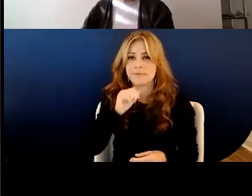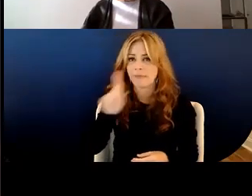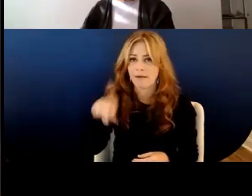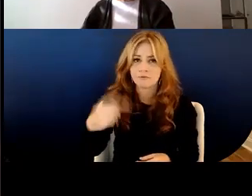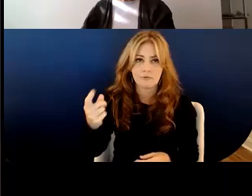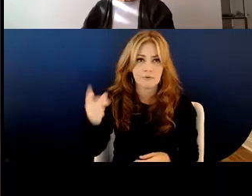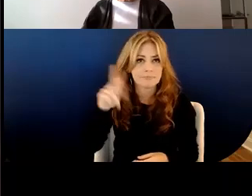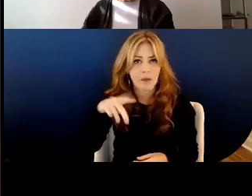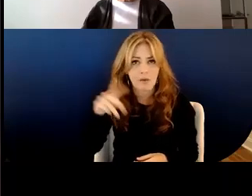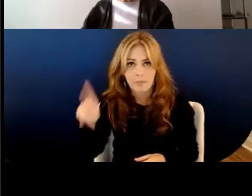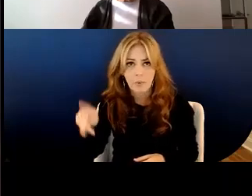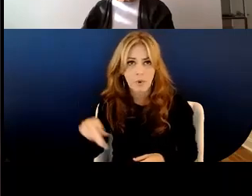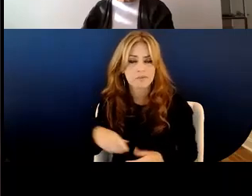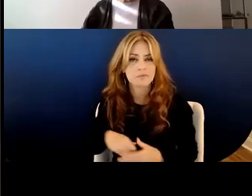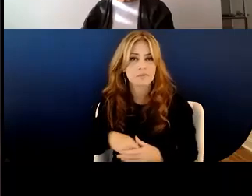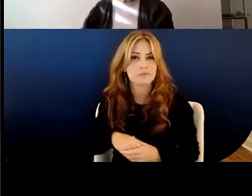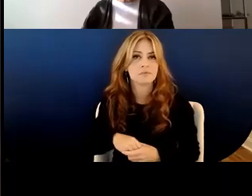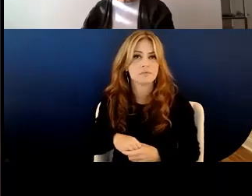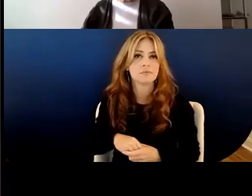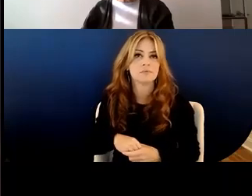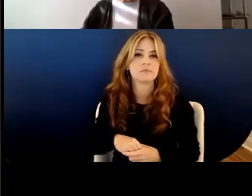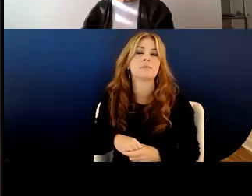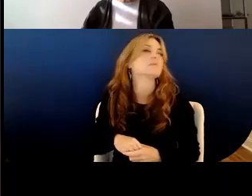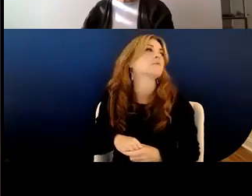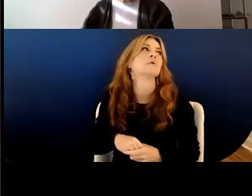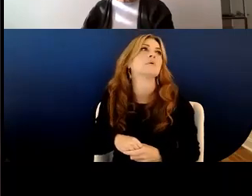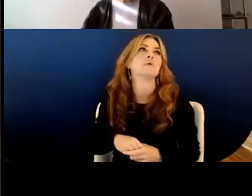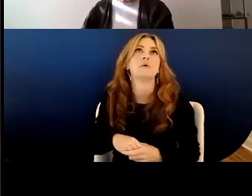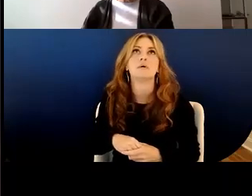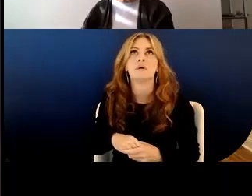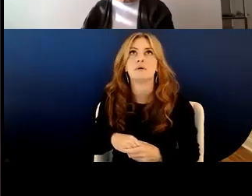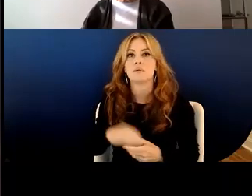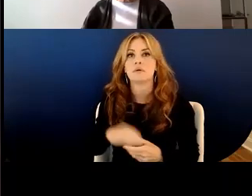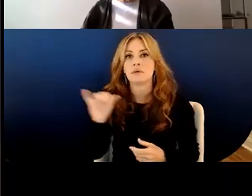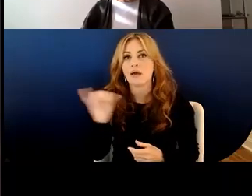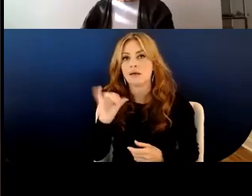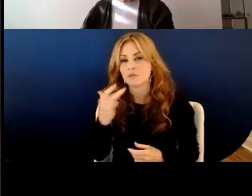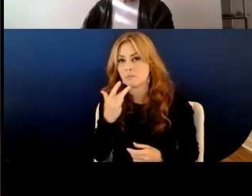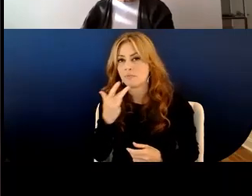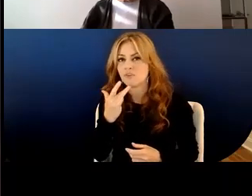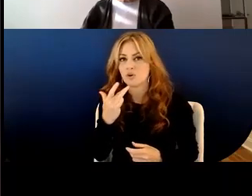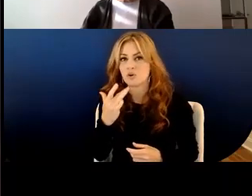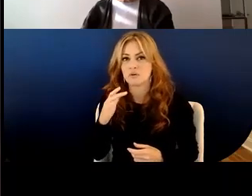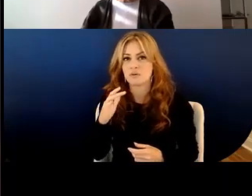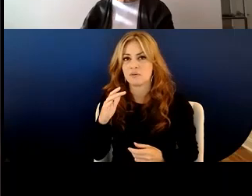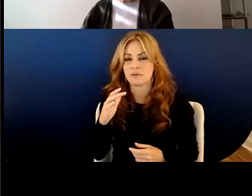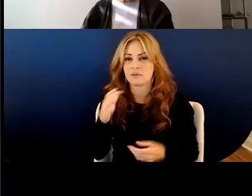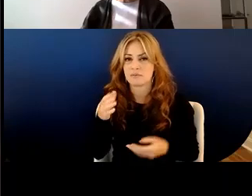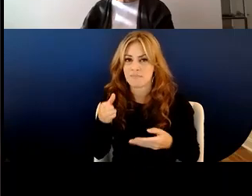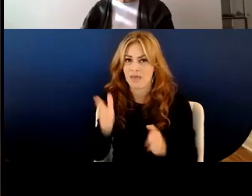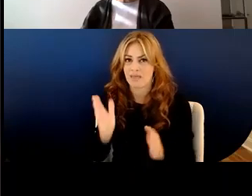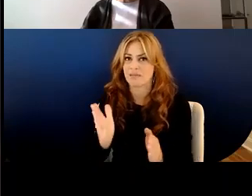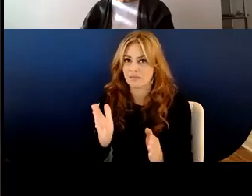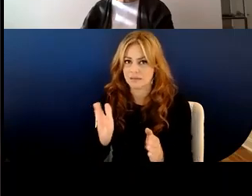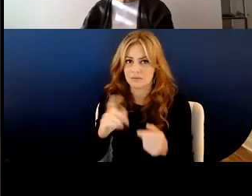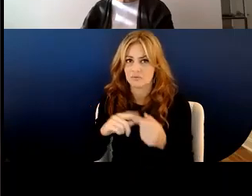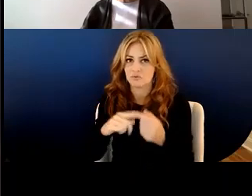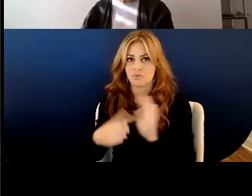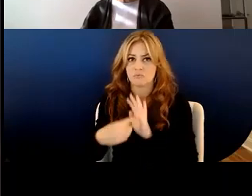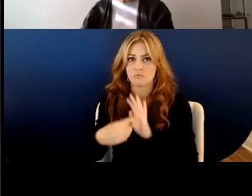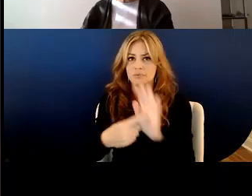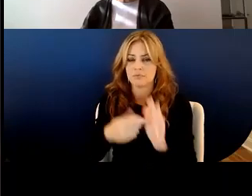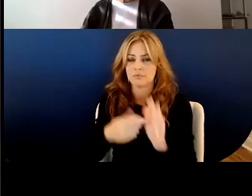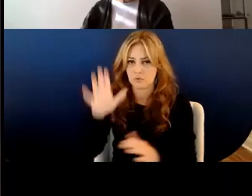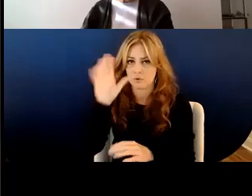as the, I'd say, the preferred modality of presenting work at the